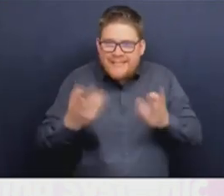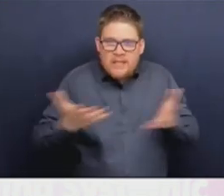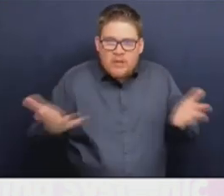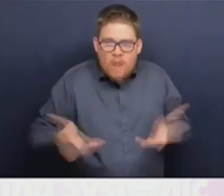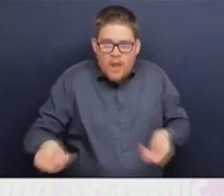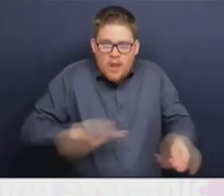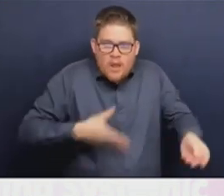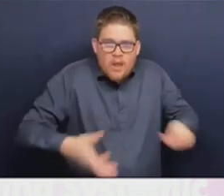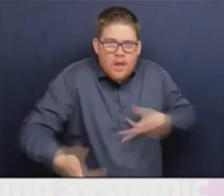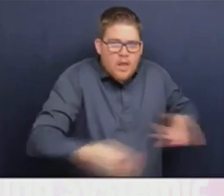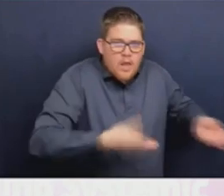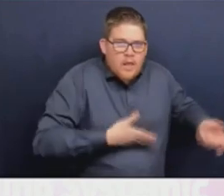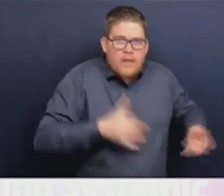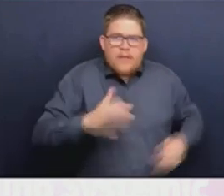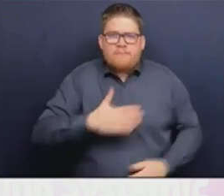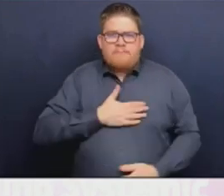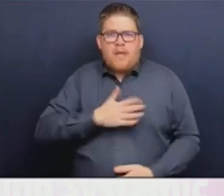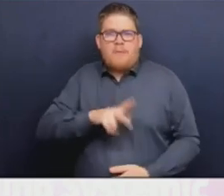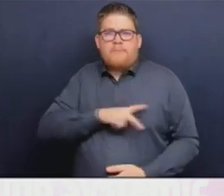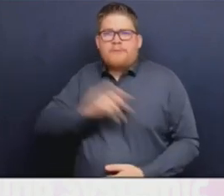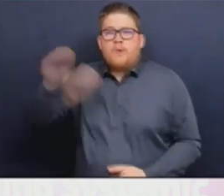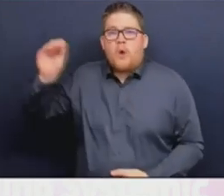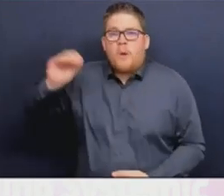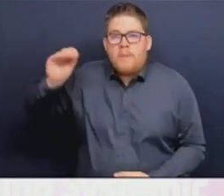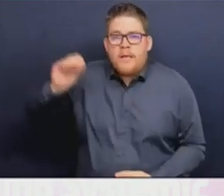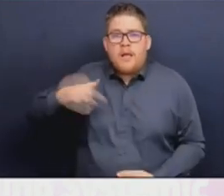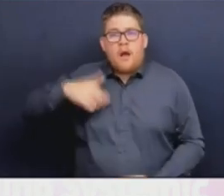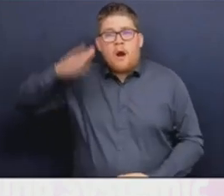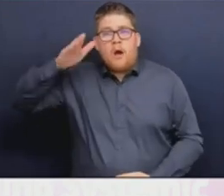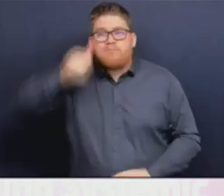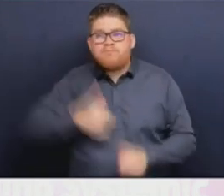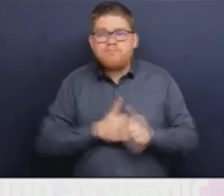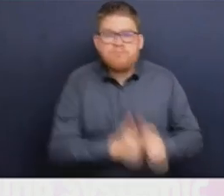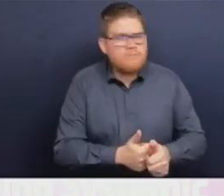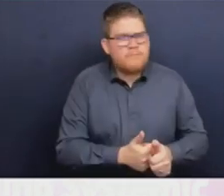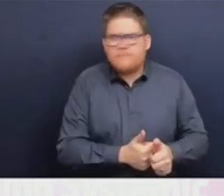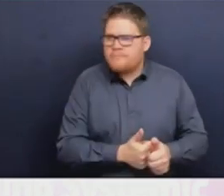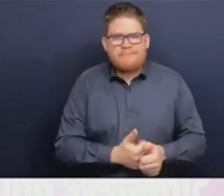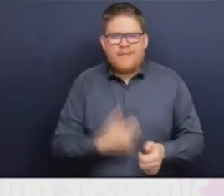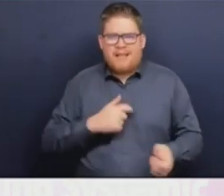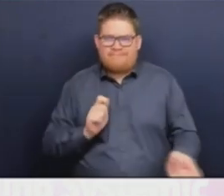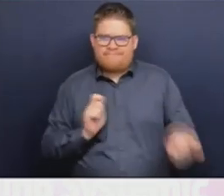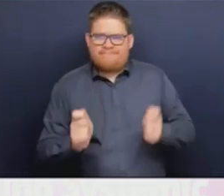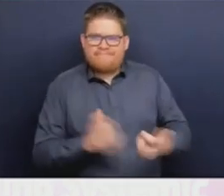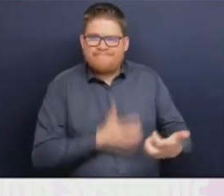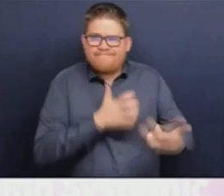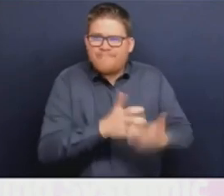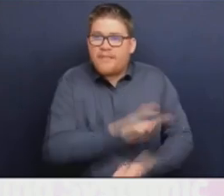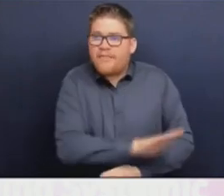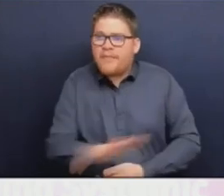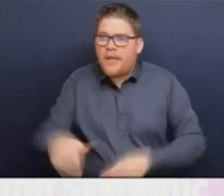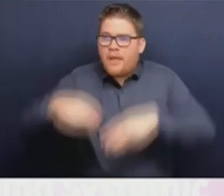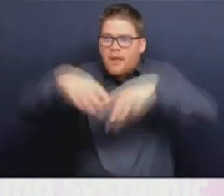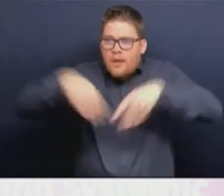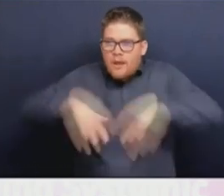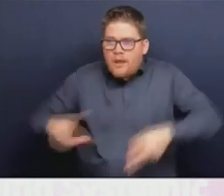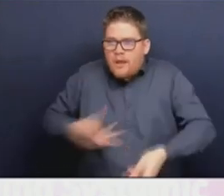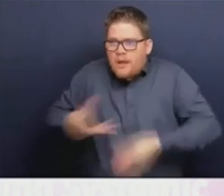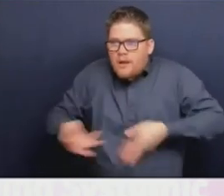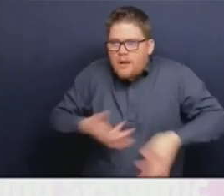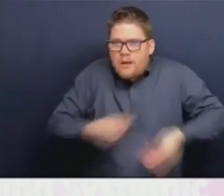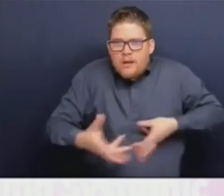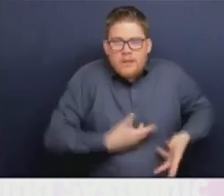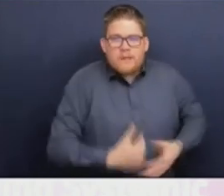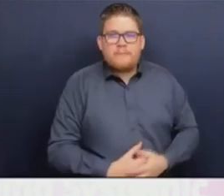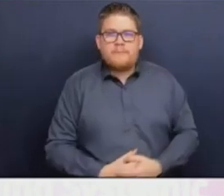and every day. And that's where we're going. Katie DeRosa, Cooperstown. Could you give a better explanation of which